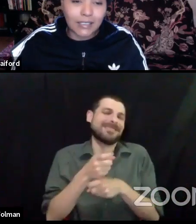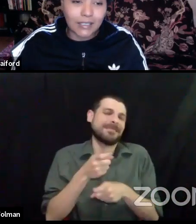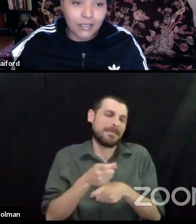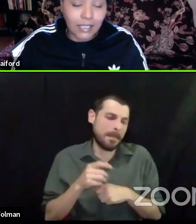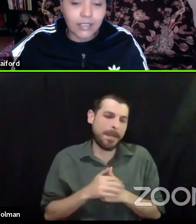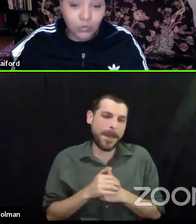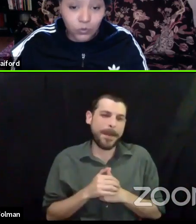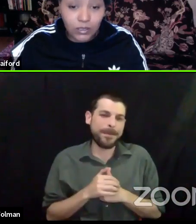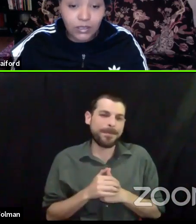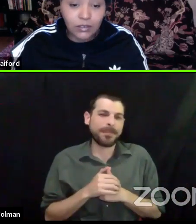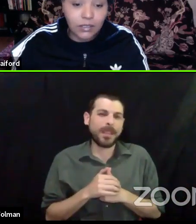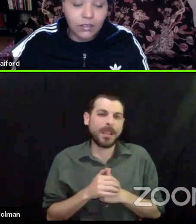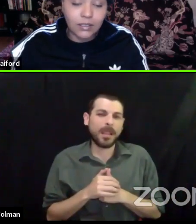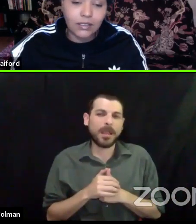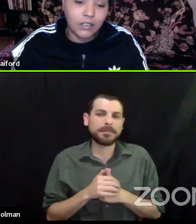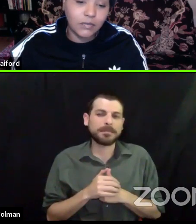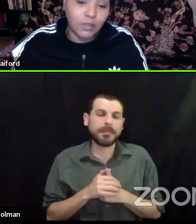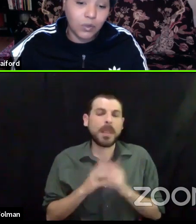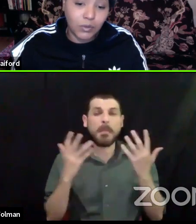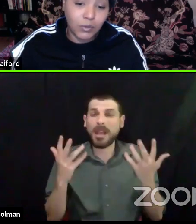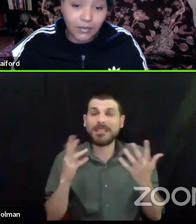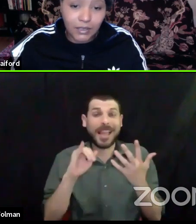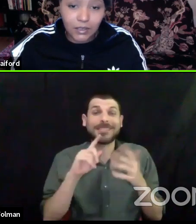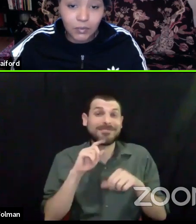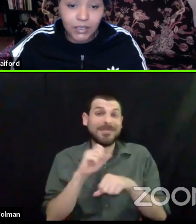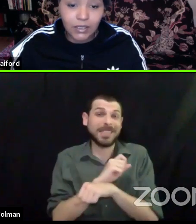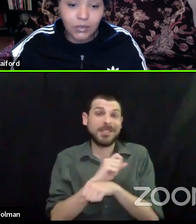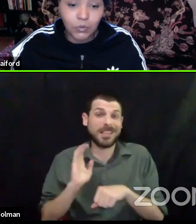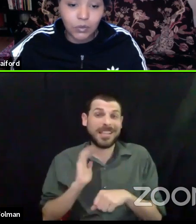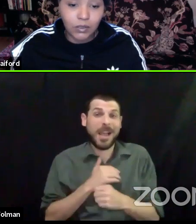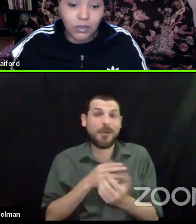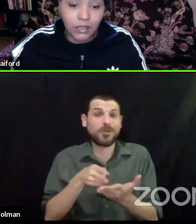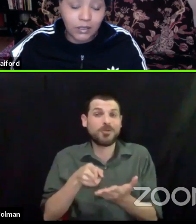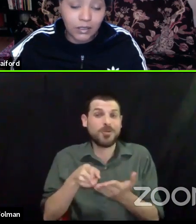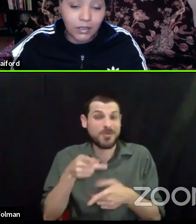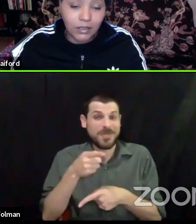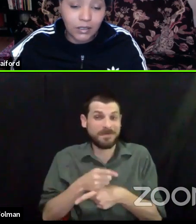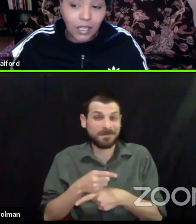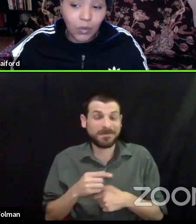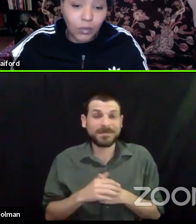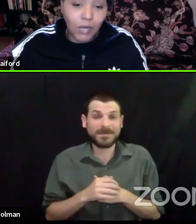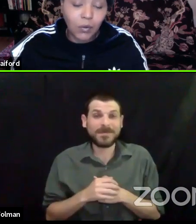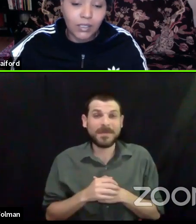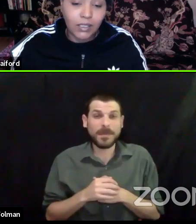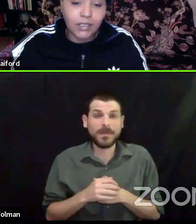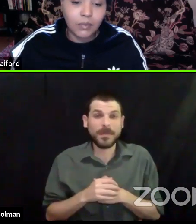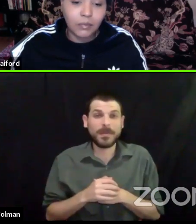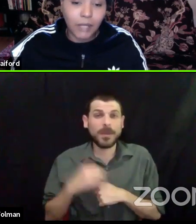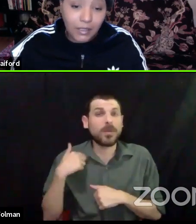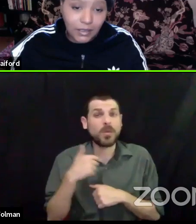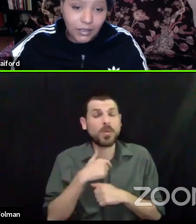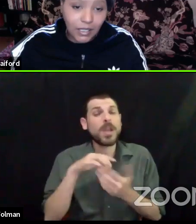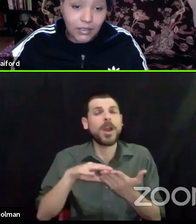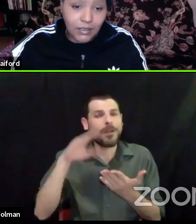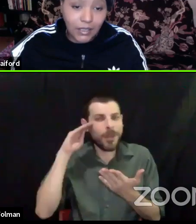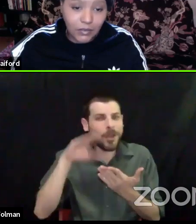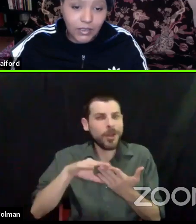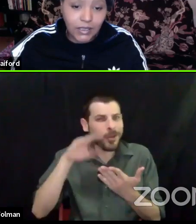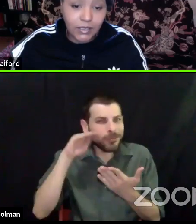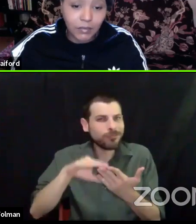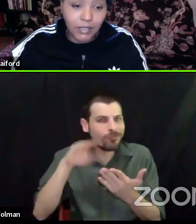but that's literally the truth of what we have to do, because what we're learning and what my work has demanded as